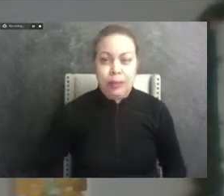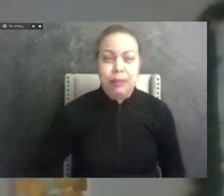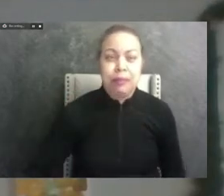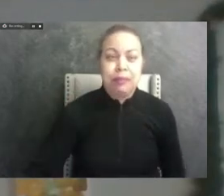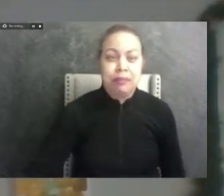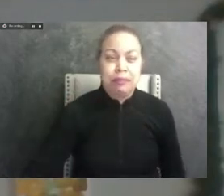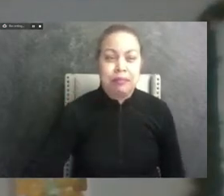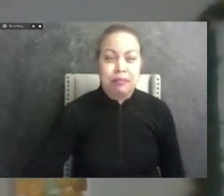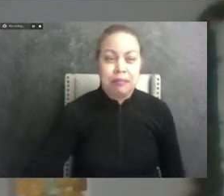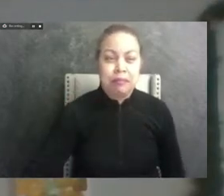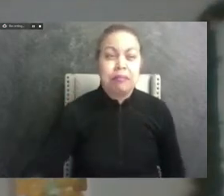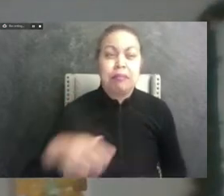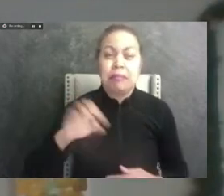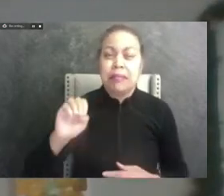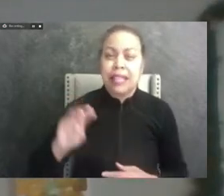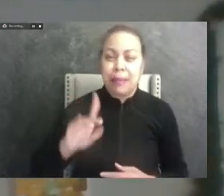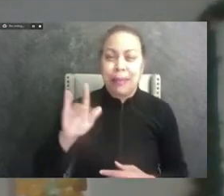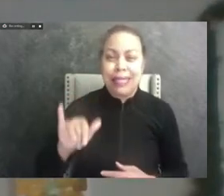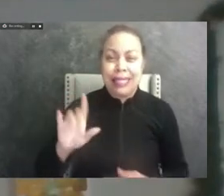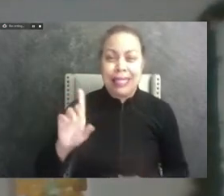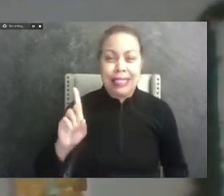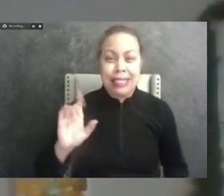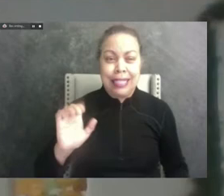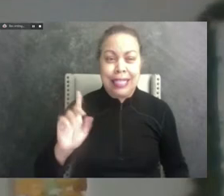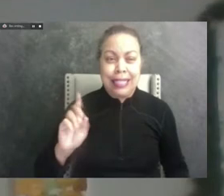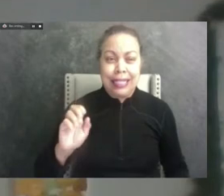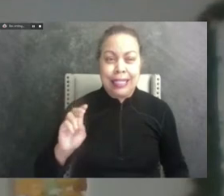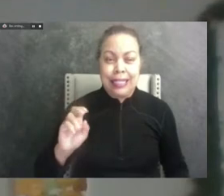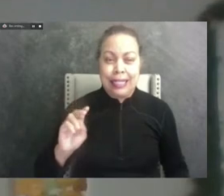Poetry Slam by Dan Vera.